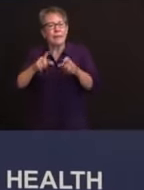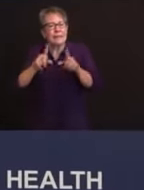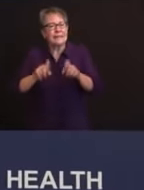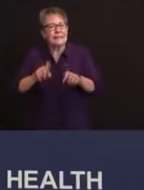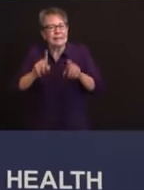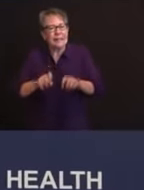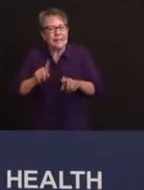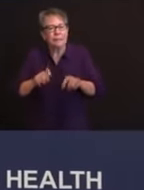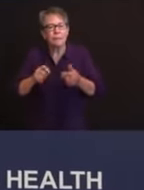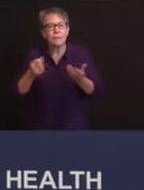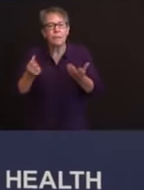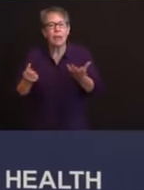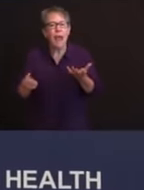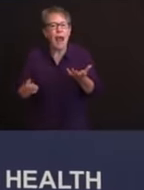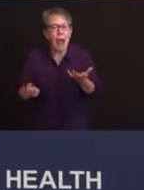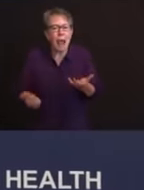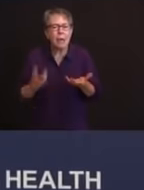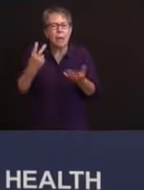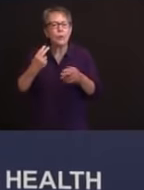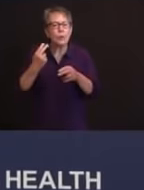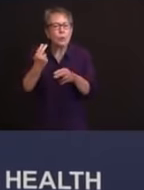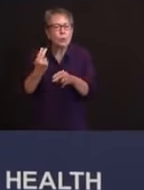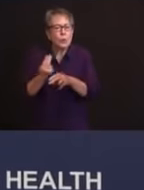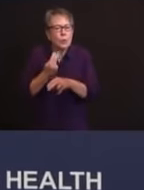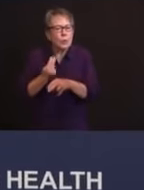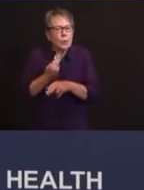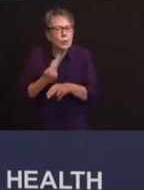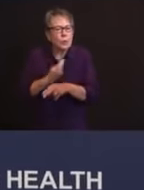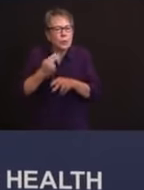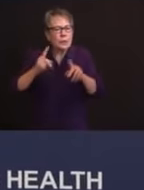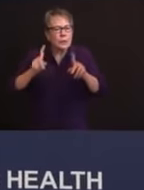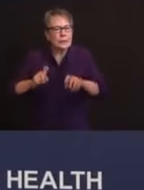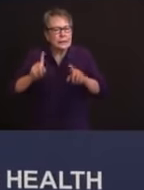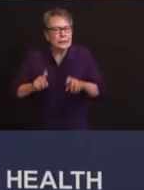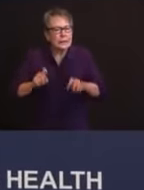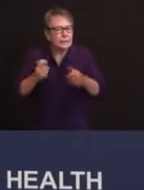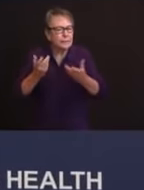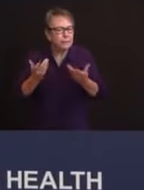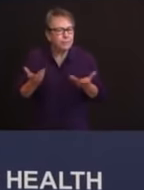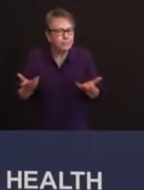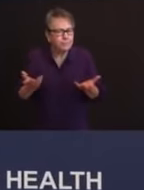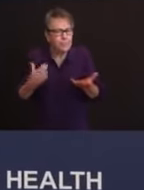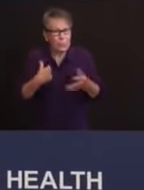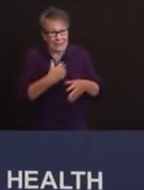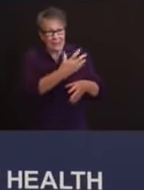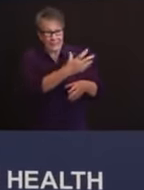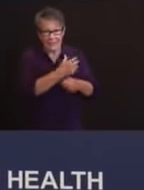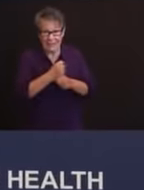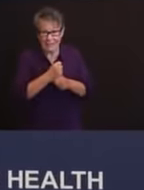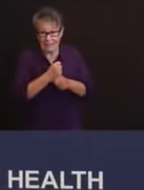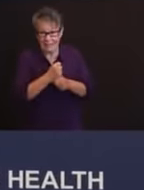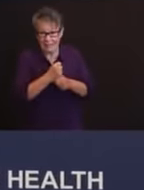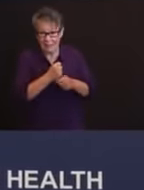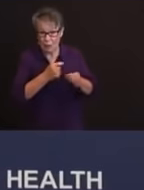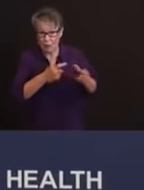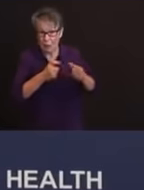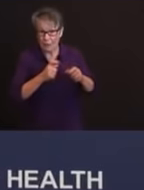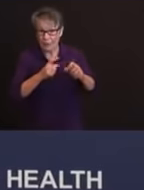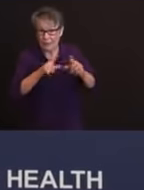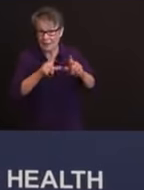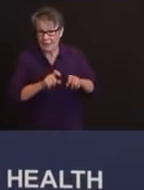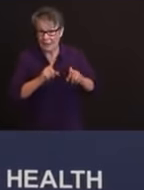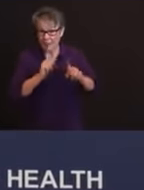are actually occurring? I know Pat and team are moving these out as we get them, but both good questions. Do you want to jump in